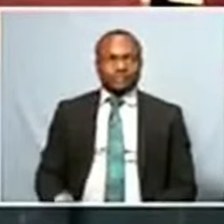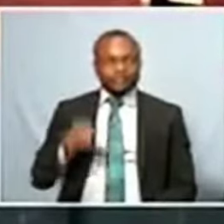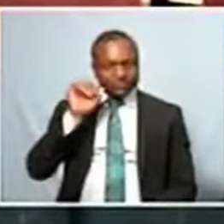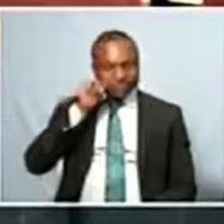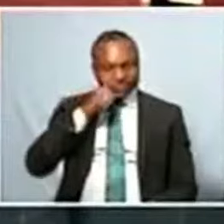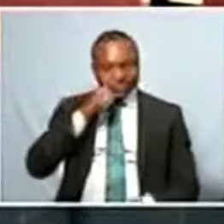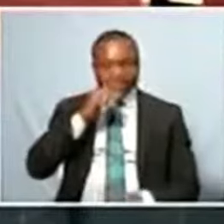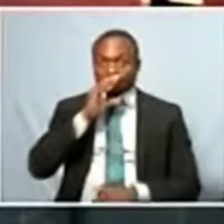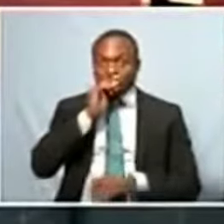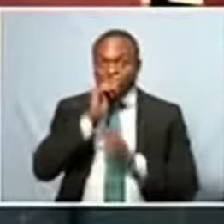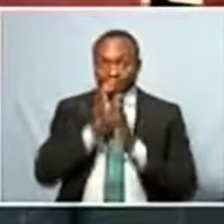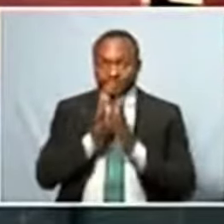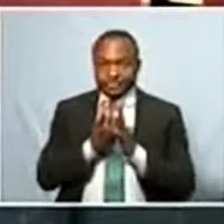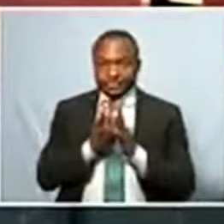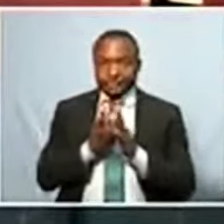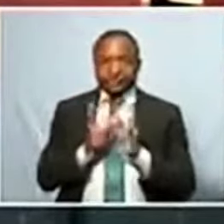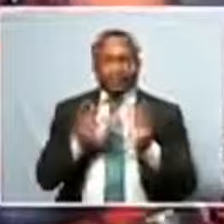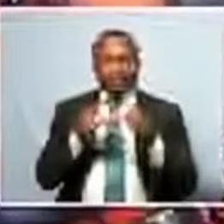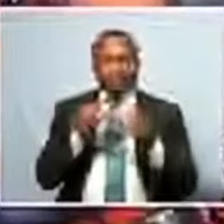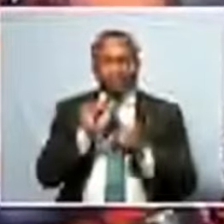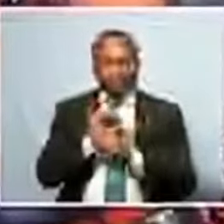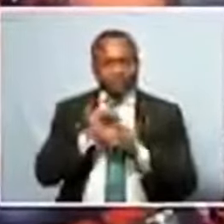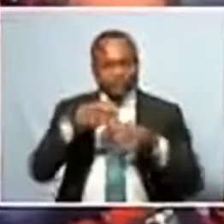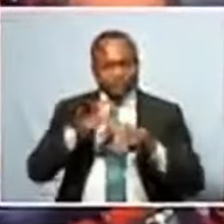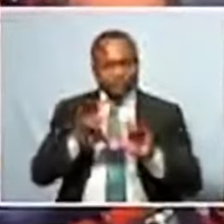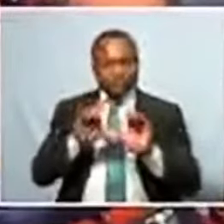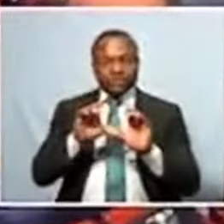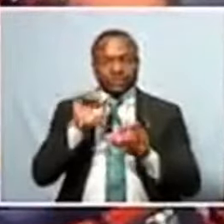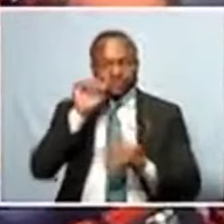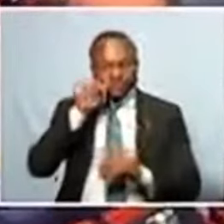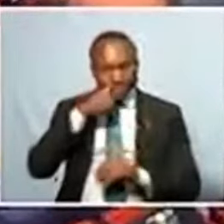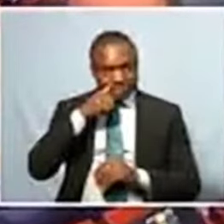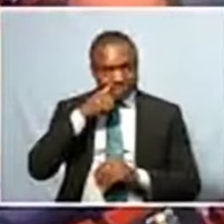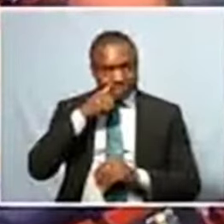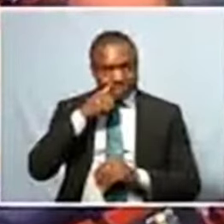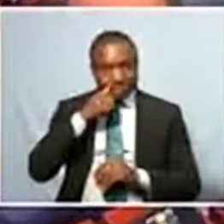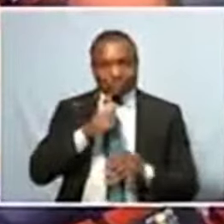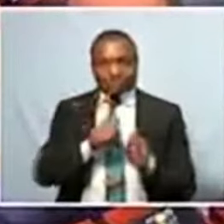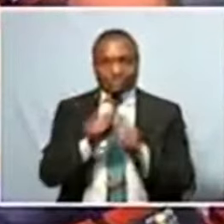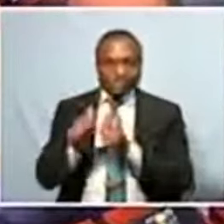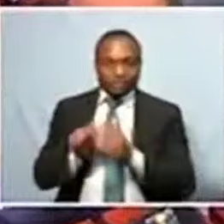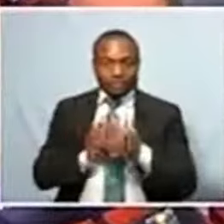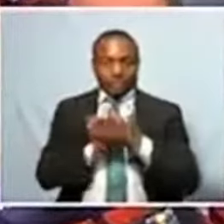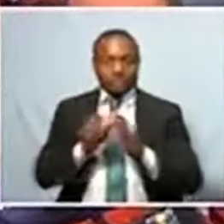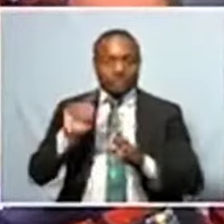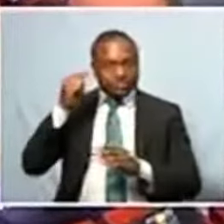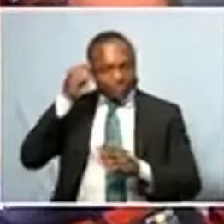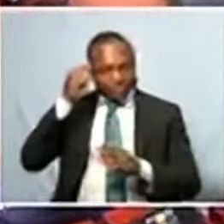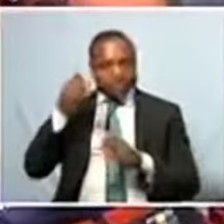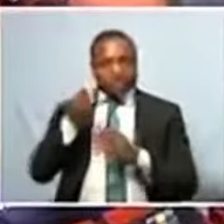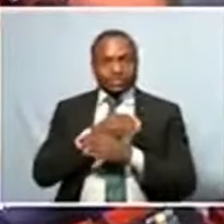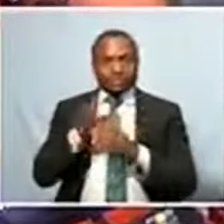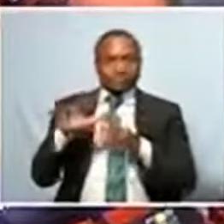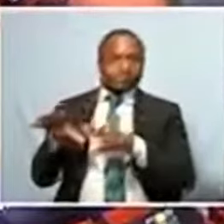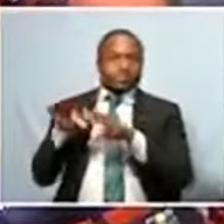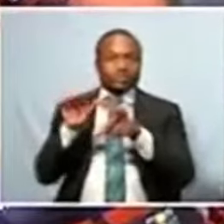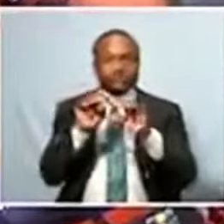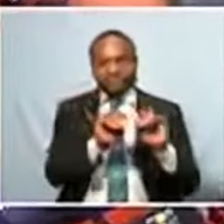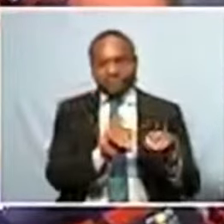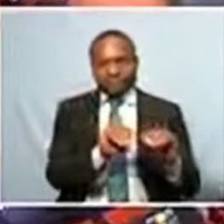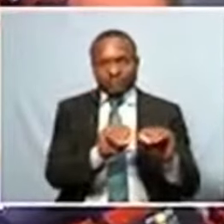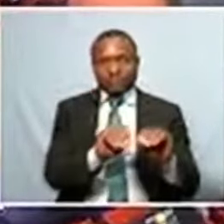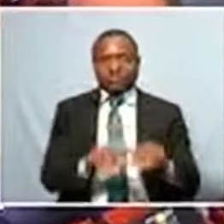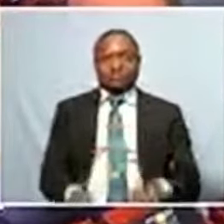Tomorrow, Madam Speaker. Committee work to resume tomorrow. The acting lead of government business adjournment.